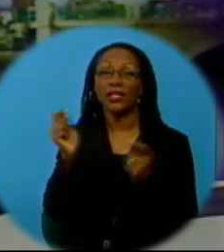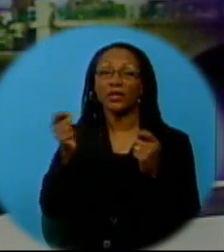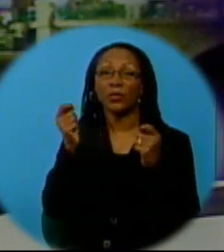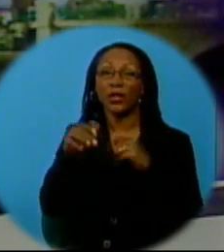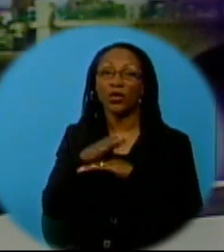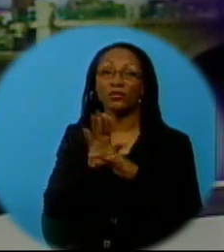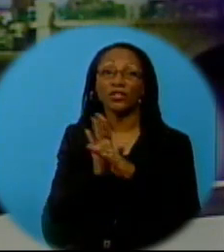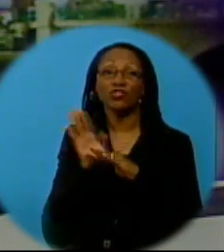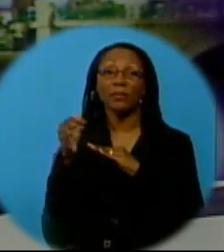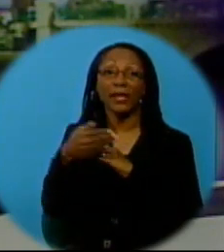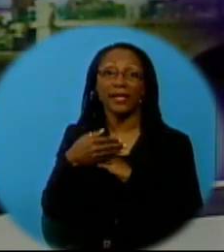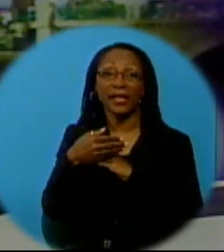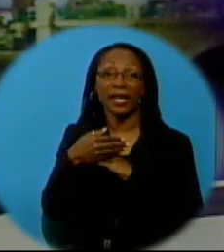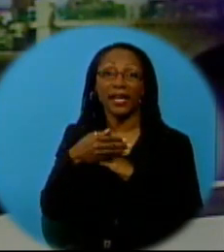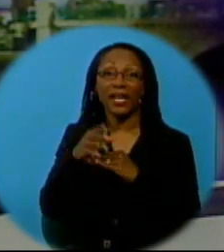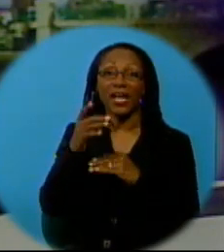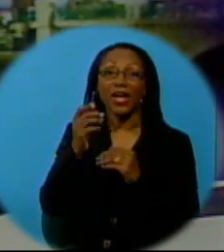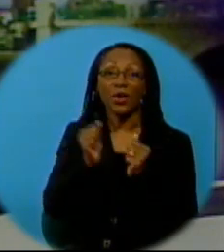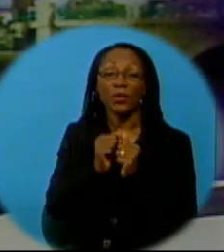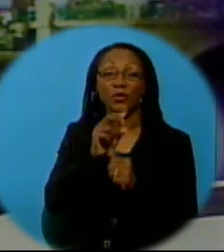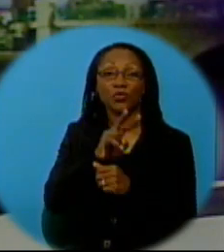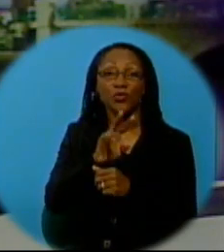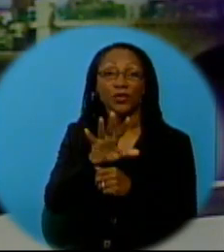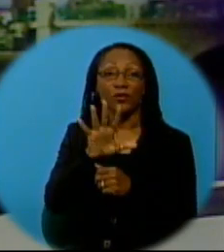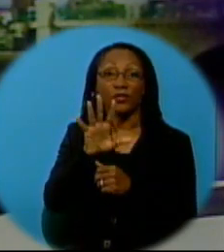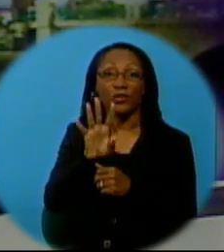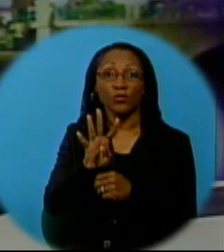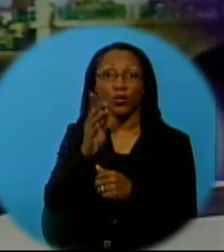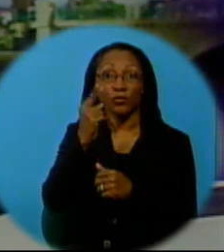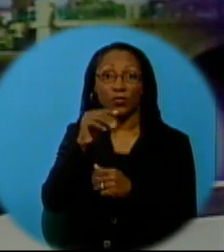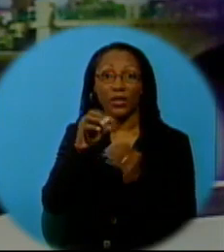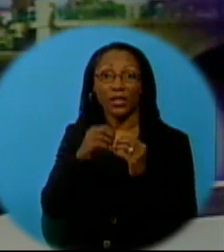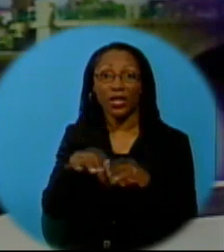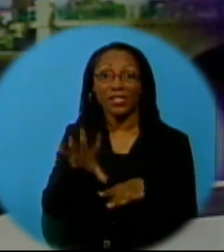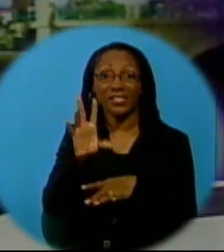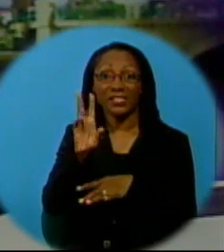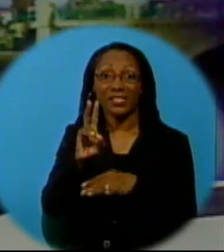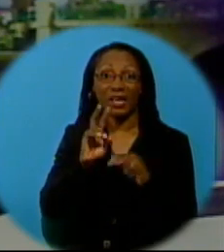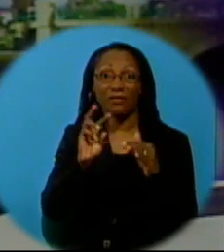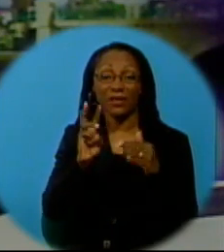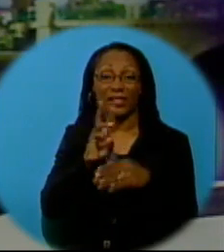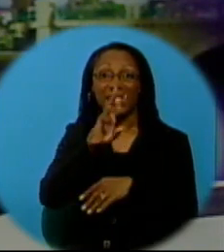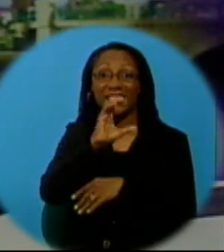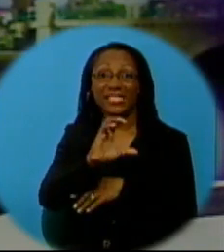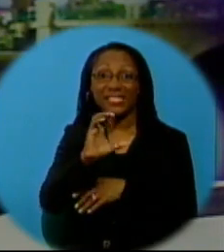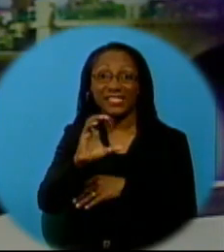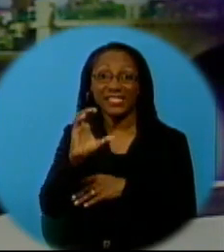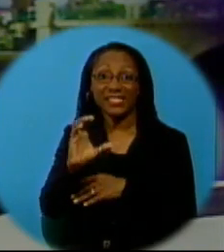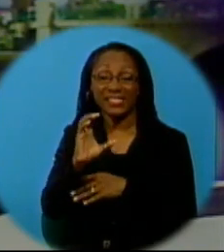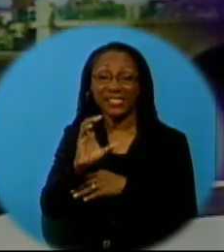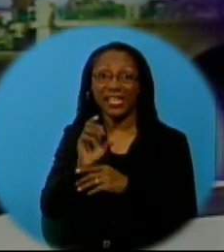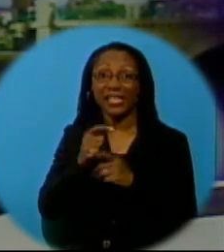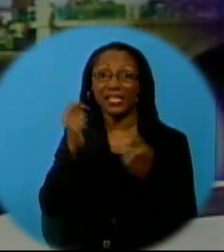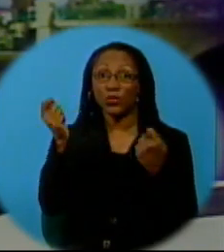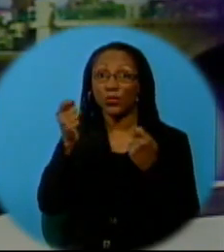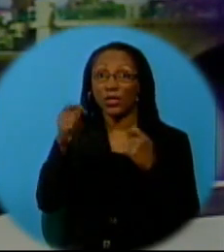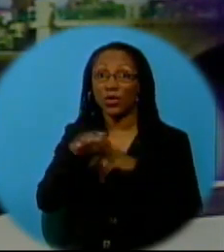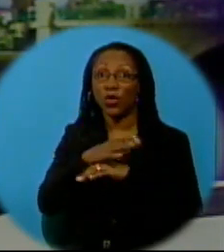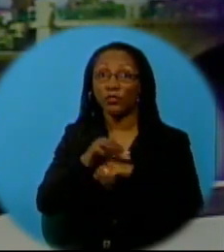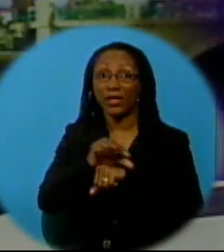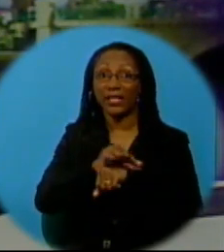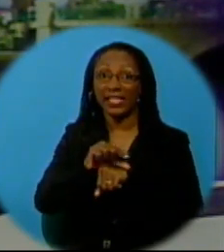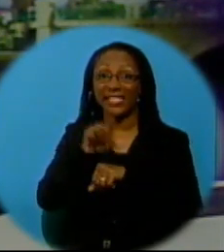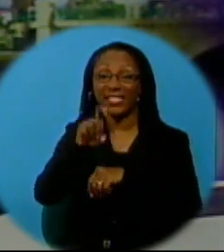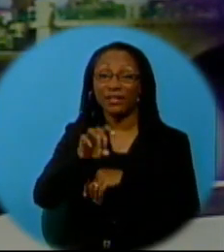the victory target of 254 for the loss of 7 wickets. And the CCCs are on their way to beating Guyana. They need 46